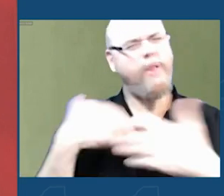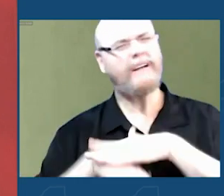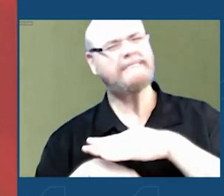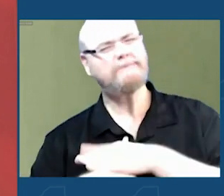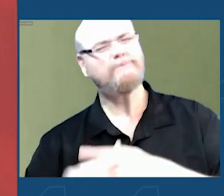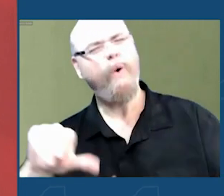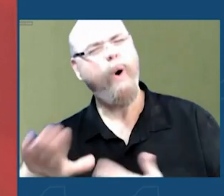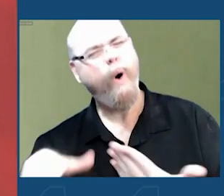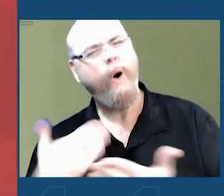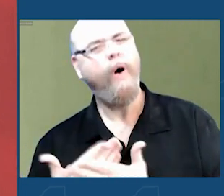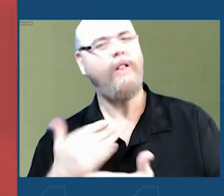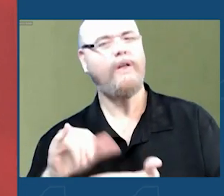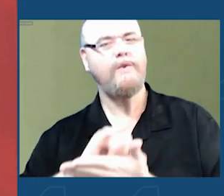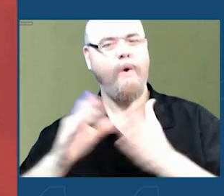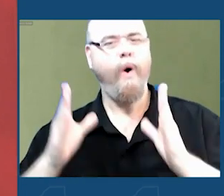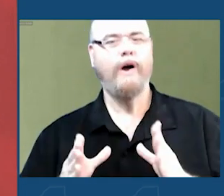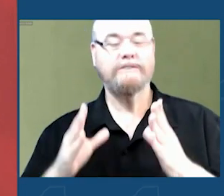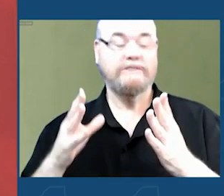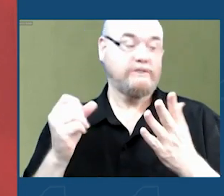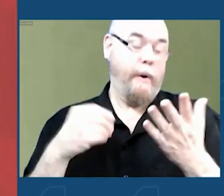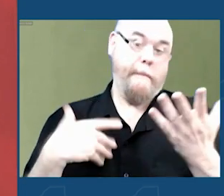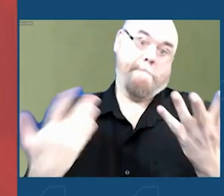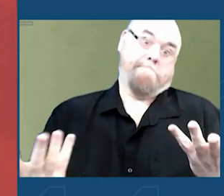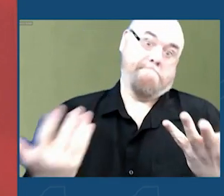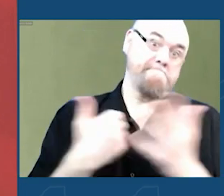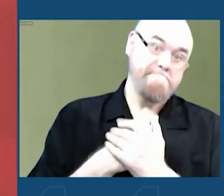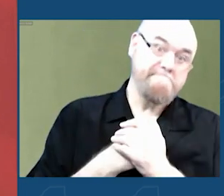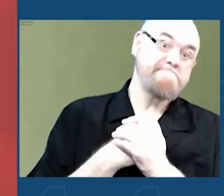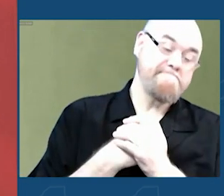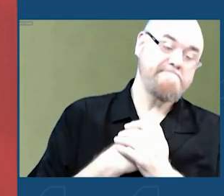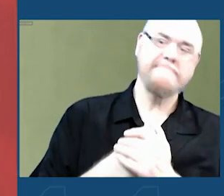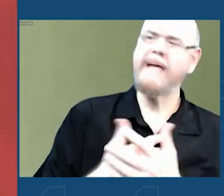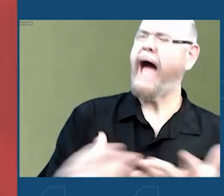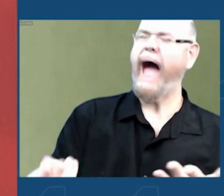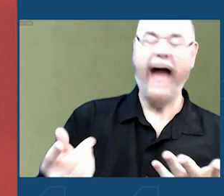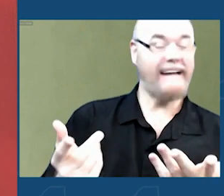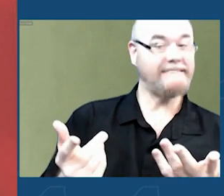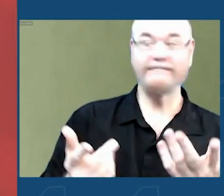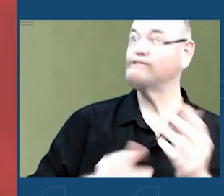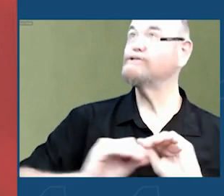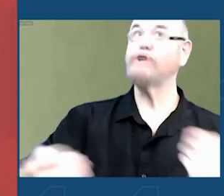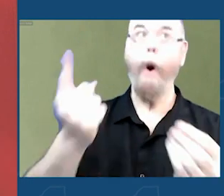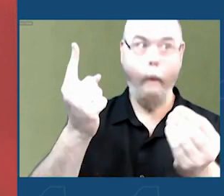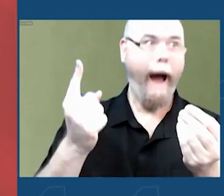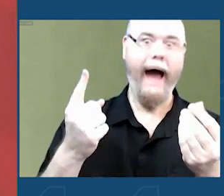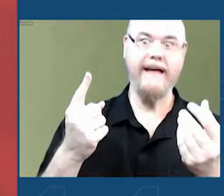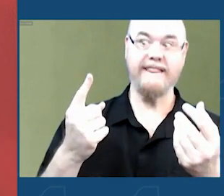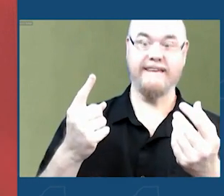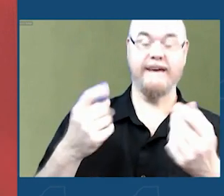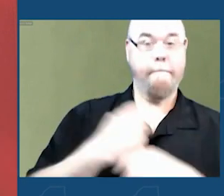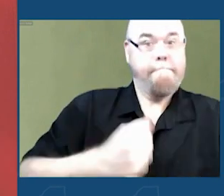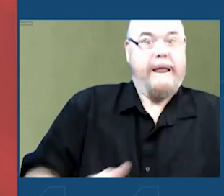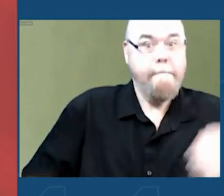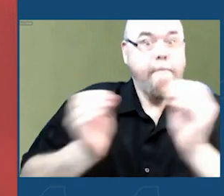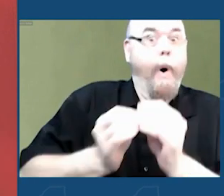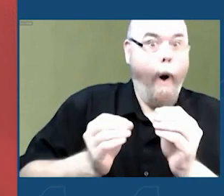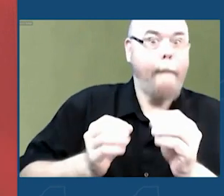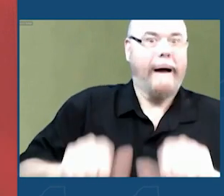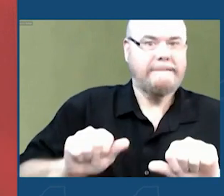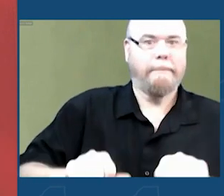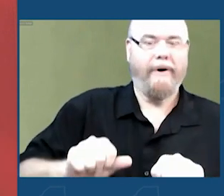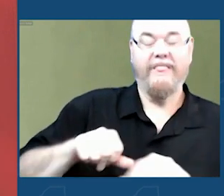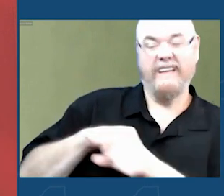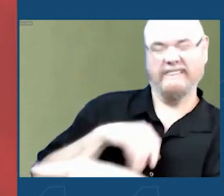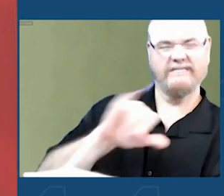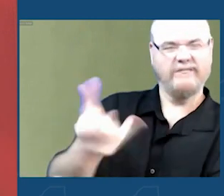thank everyone who has helped make this possible. And no one who's made it more possible on this site than John Stern, representing generations of